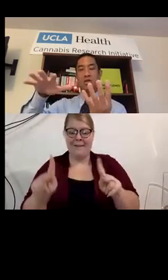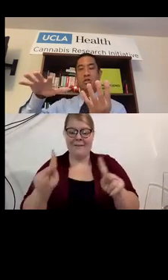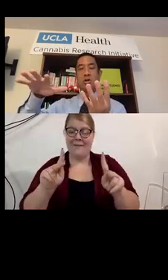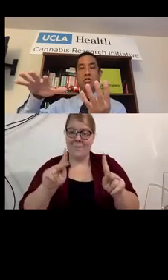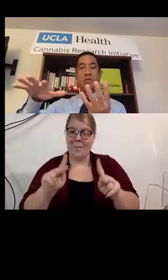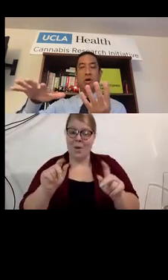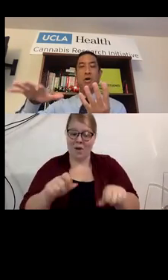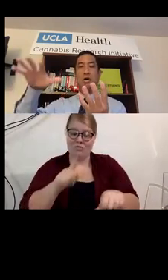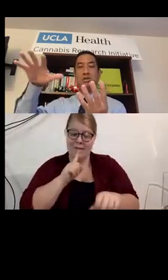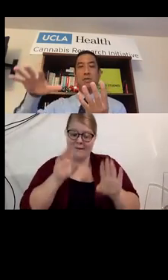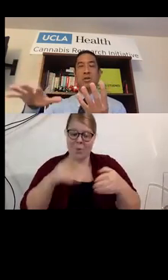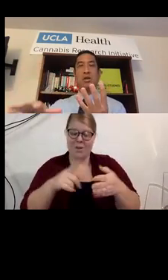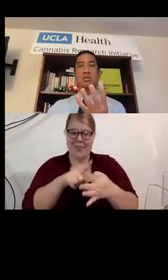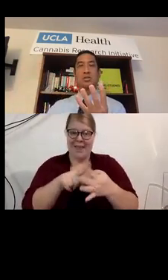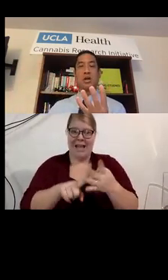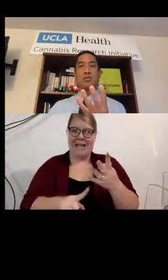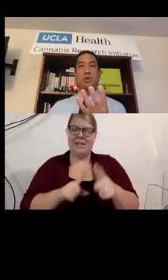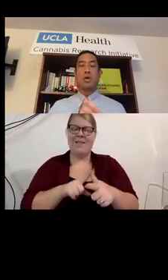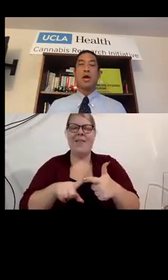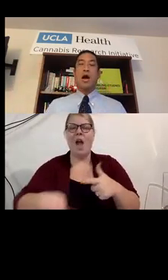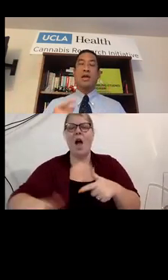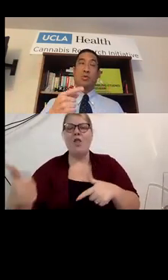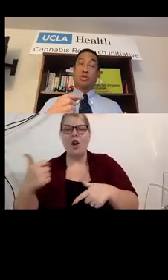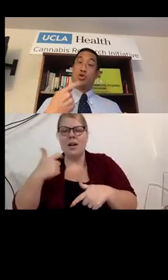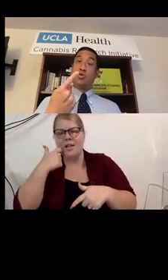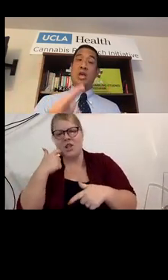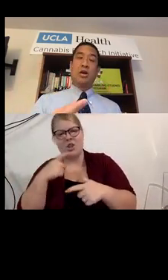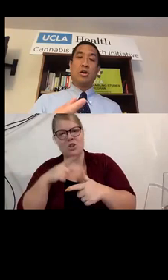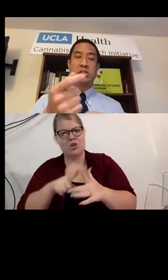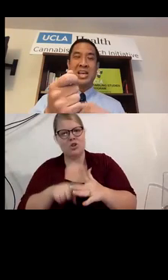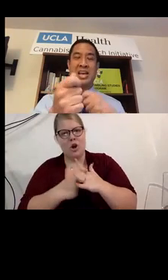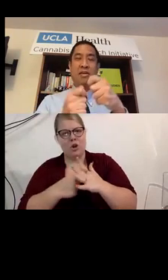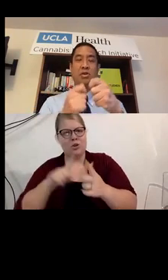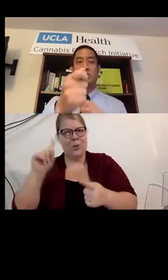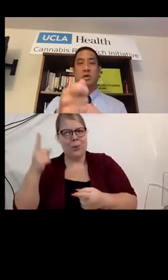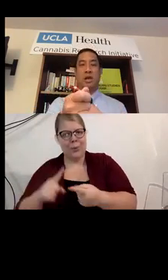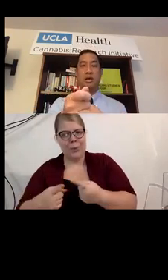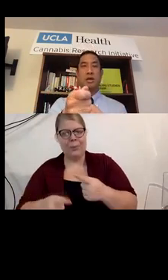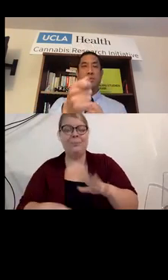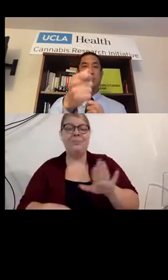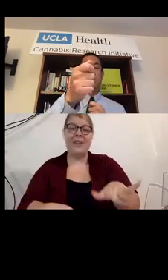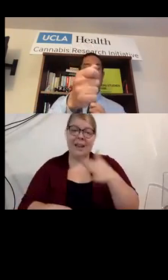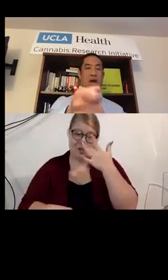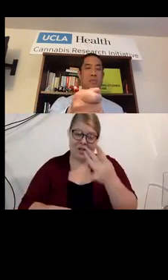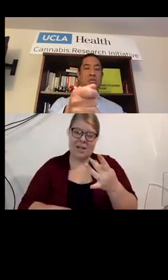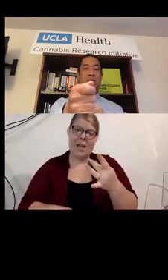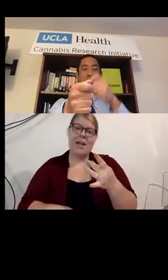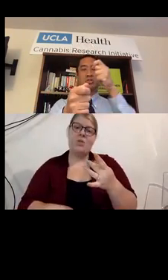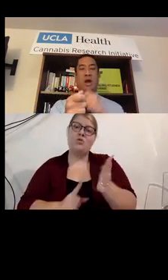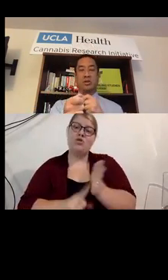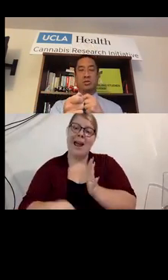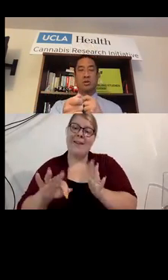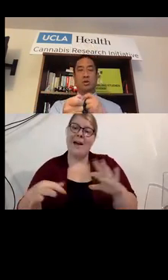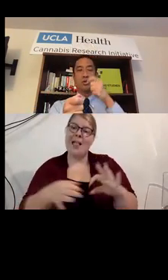other addictions start to fall simultaneously down the road. I think what's unique there is seeing if there's a link between the cannabis and